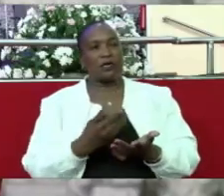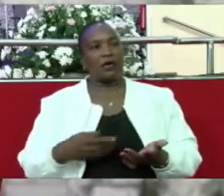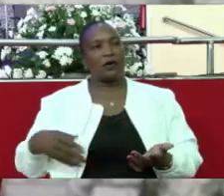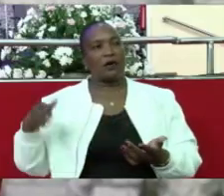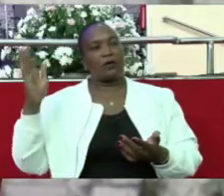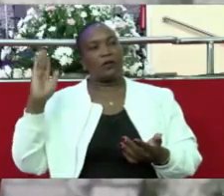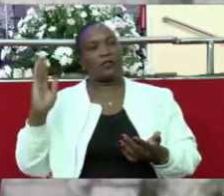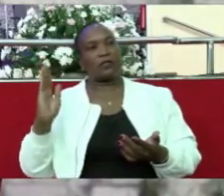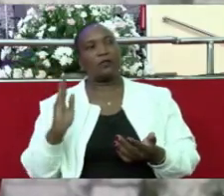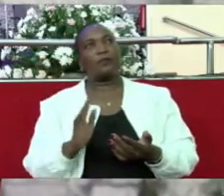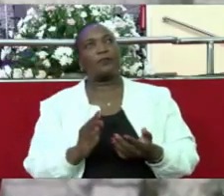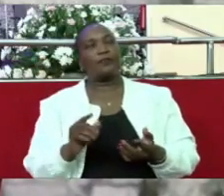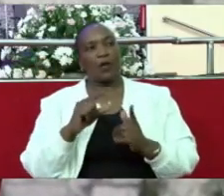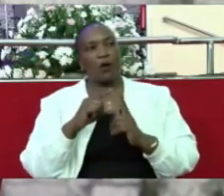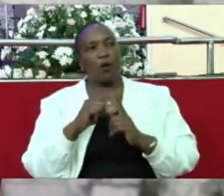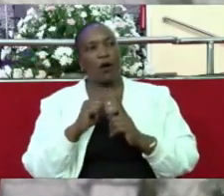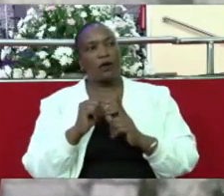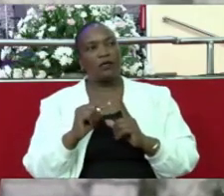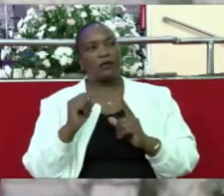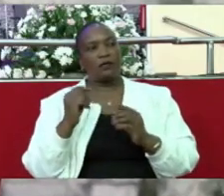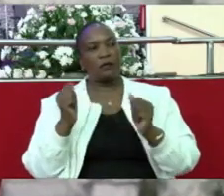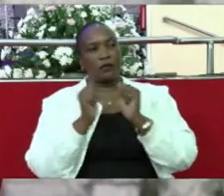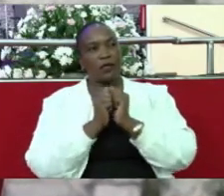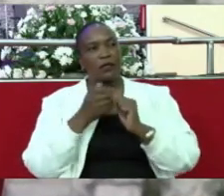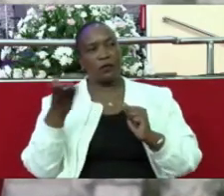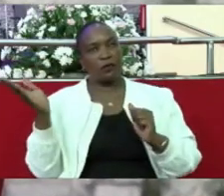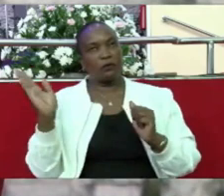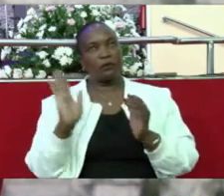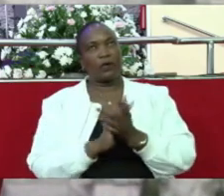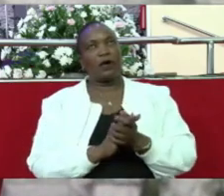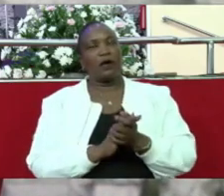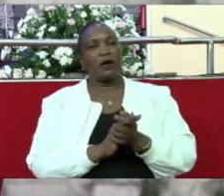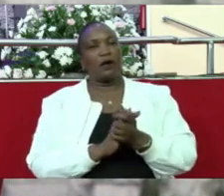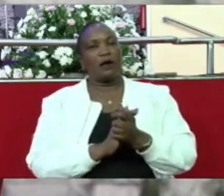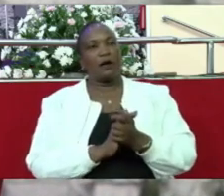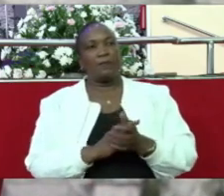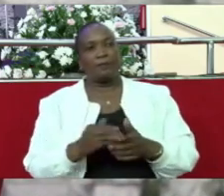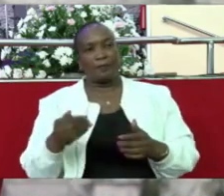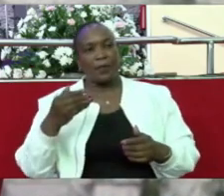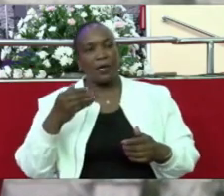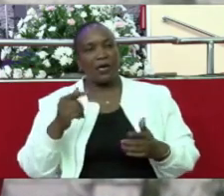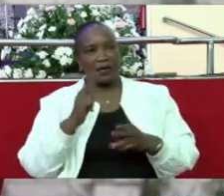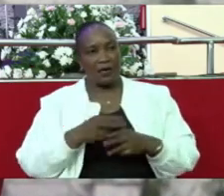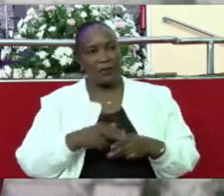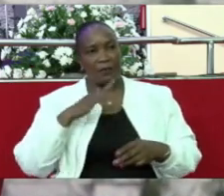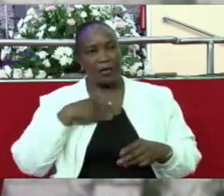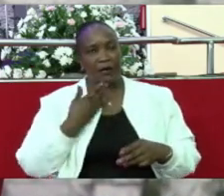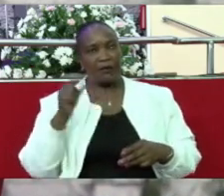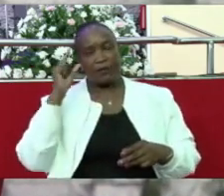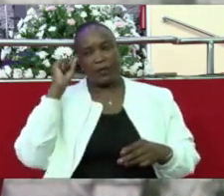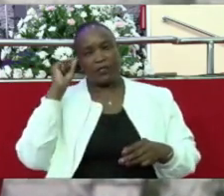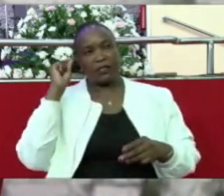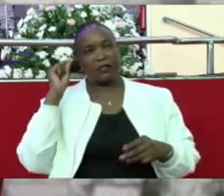My name is Moses Waweru. Naitwa Moses Waweru. I love the Lord. Nampenda Bwana. He has been a good God to me. Amekuwa Mungu mwema kwangu.